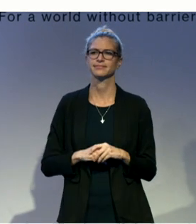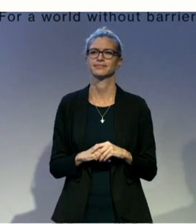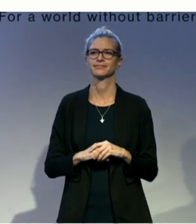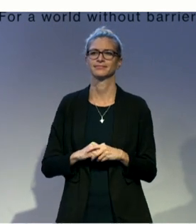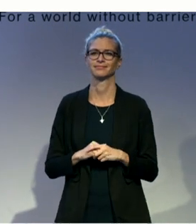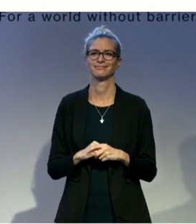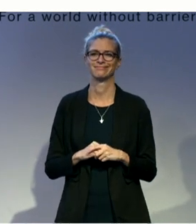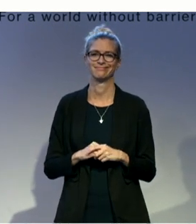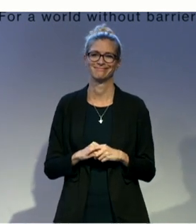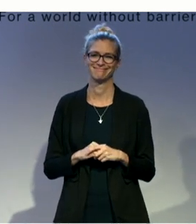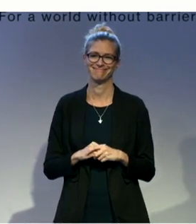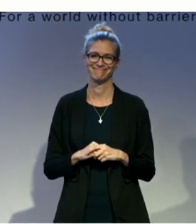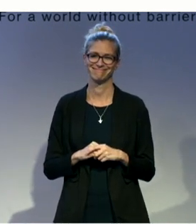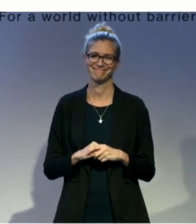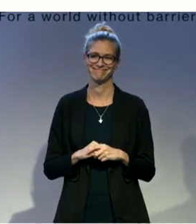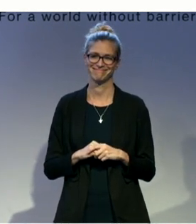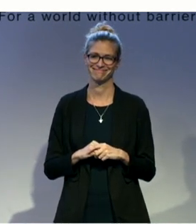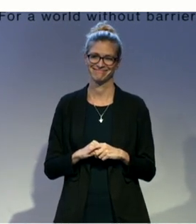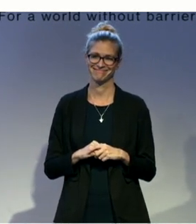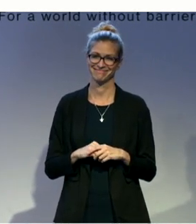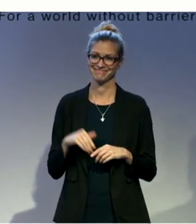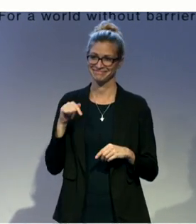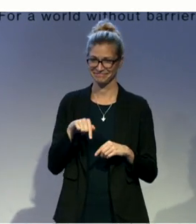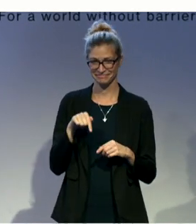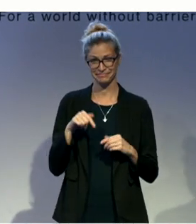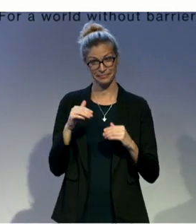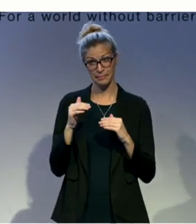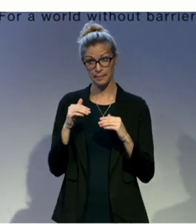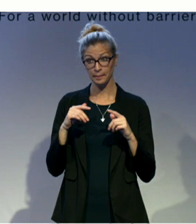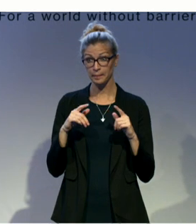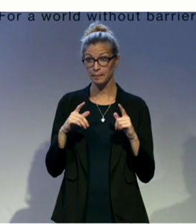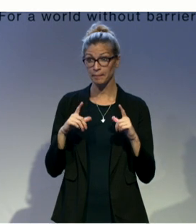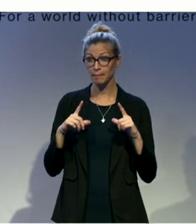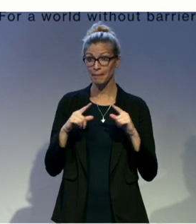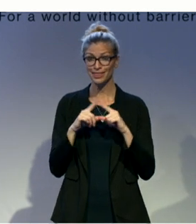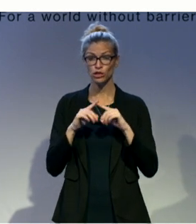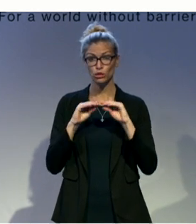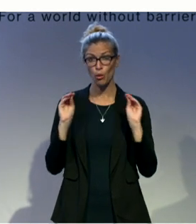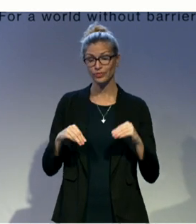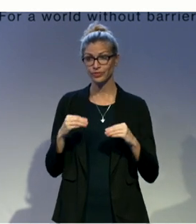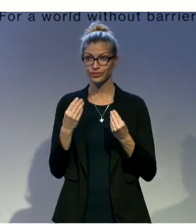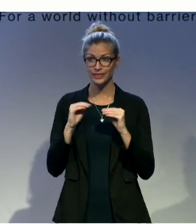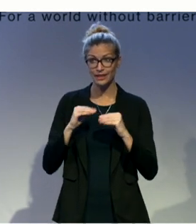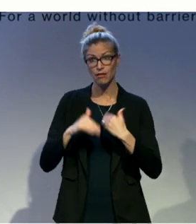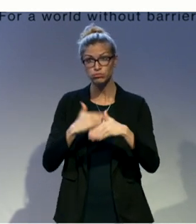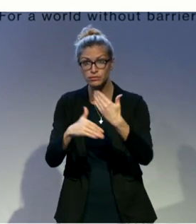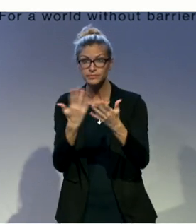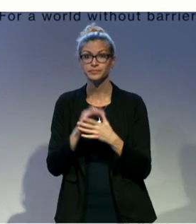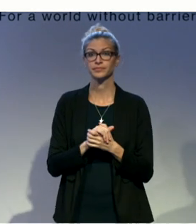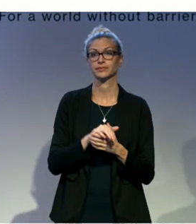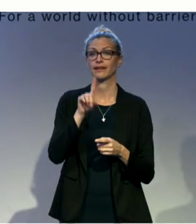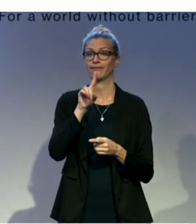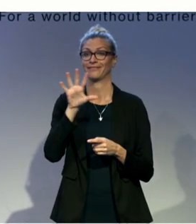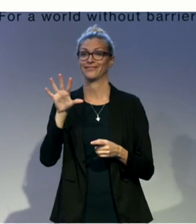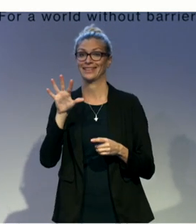To develop methodology of this housing, build up a house with 15 accessible flats was a response